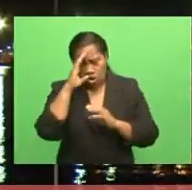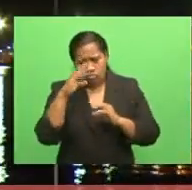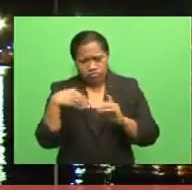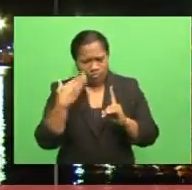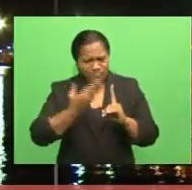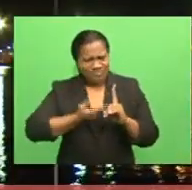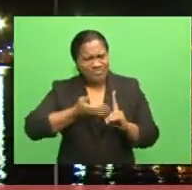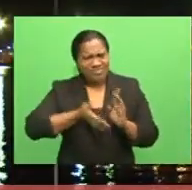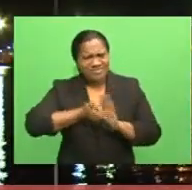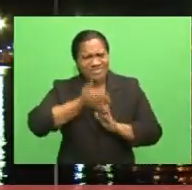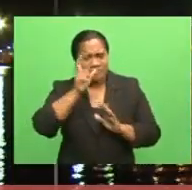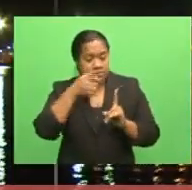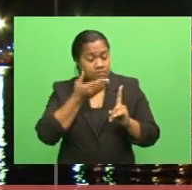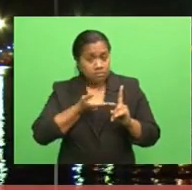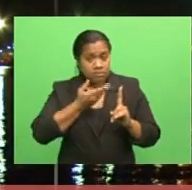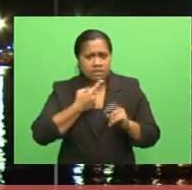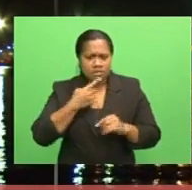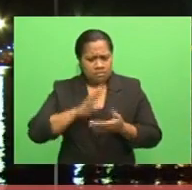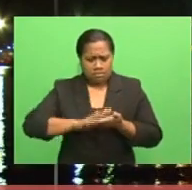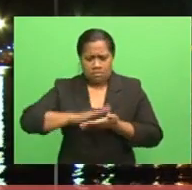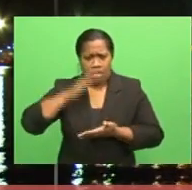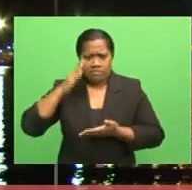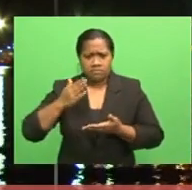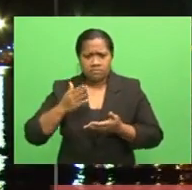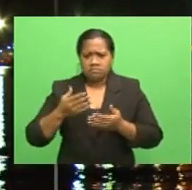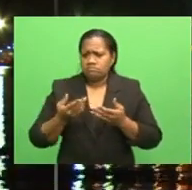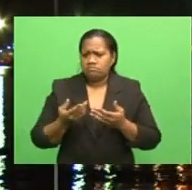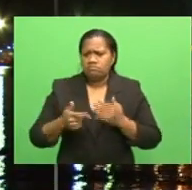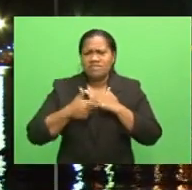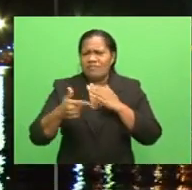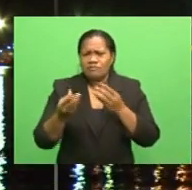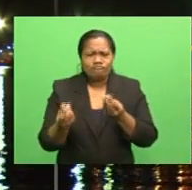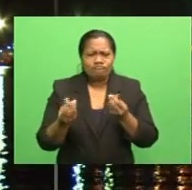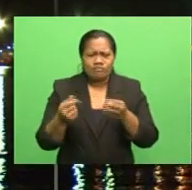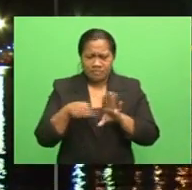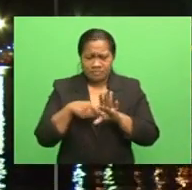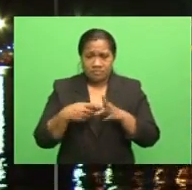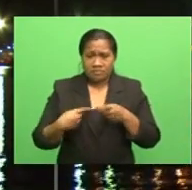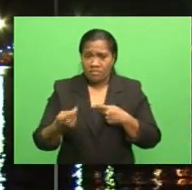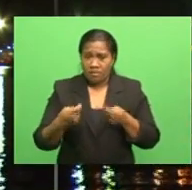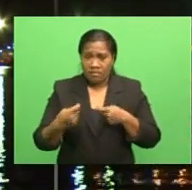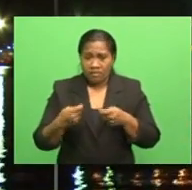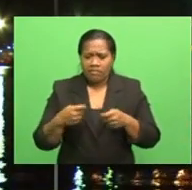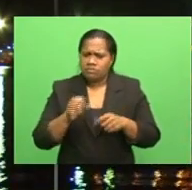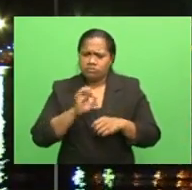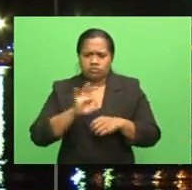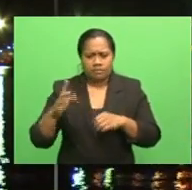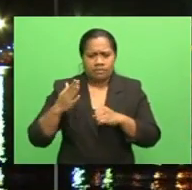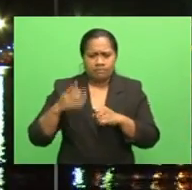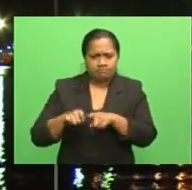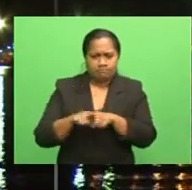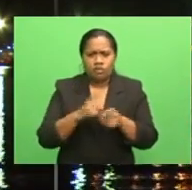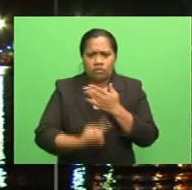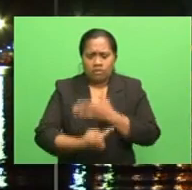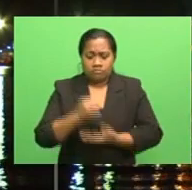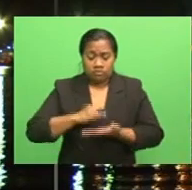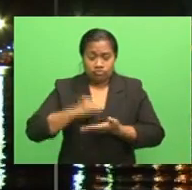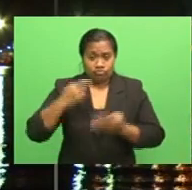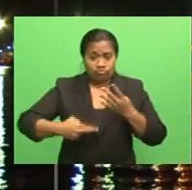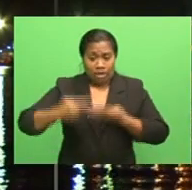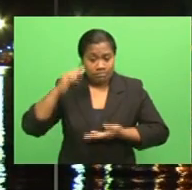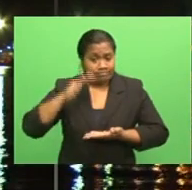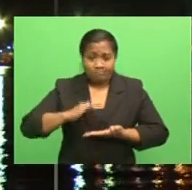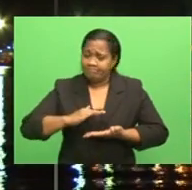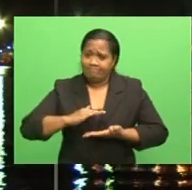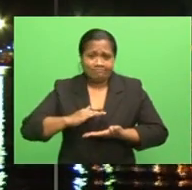high-level liquidity in the market doesn't mean that they will lower interest rates. However, the Minister for Economy had stressed that high liquidity levels